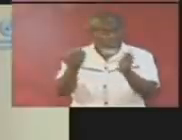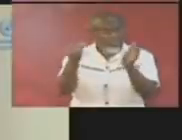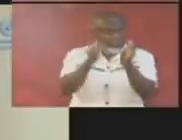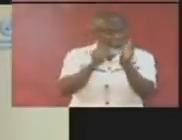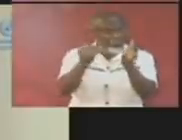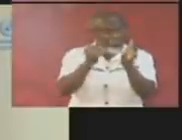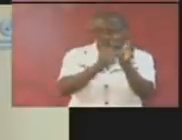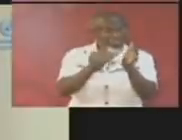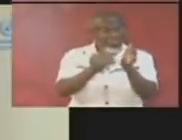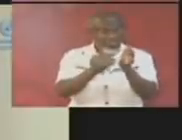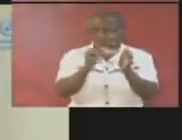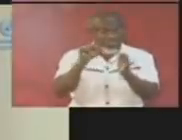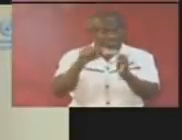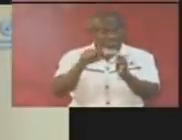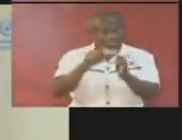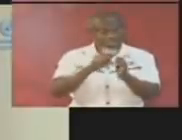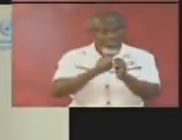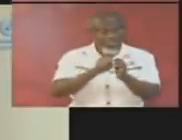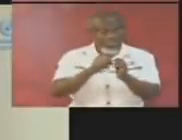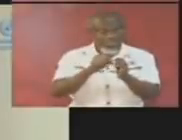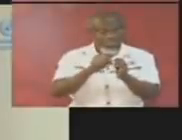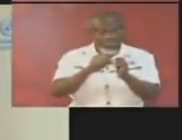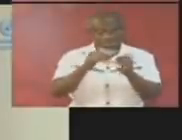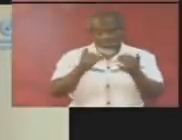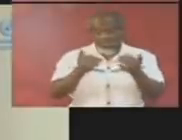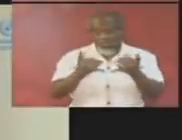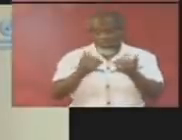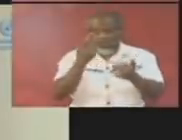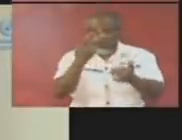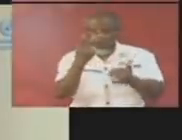Now, this particular time, there have been two particular variants that have been reported